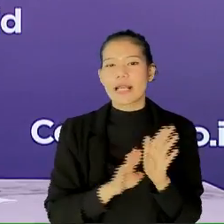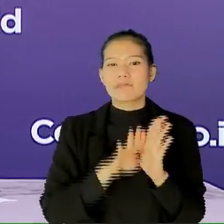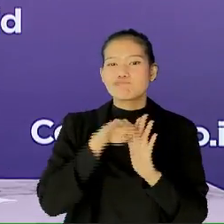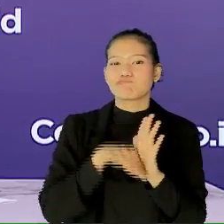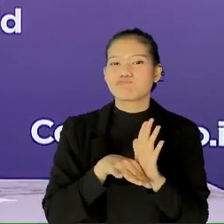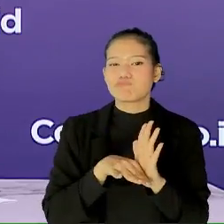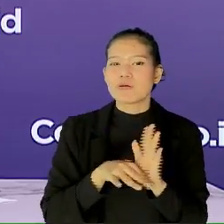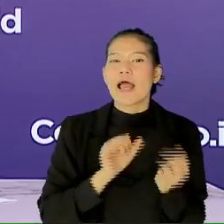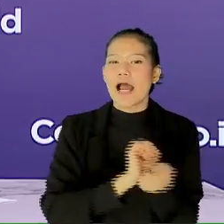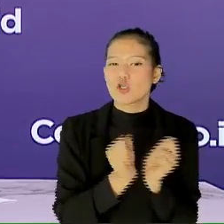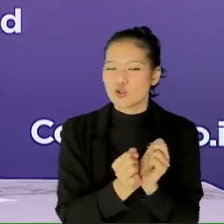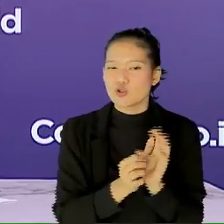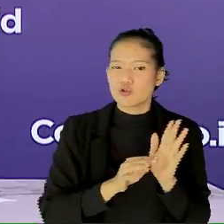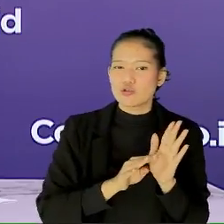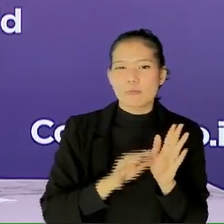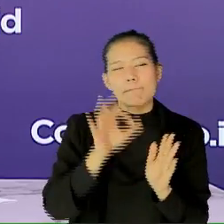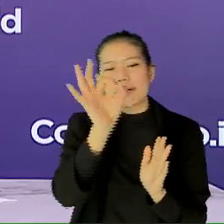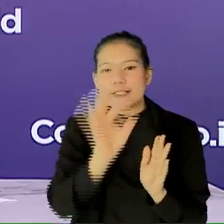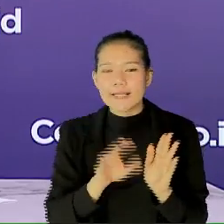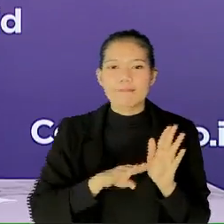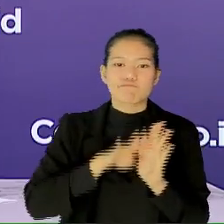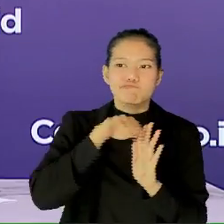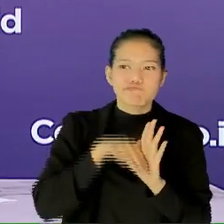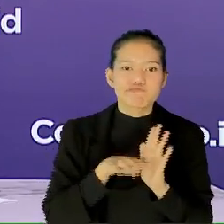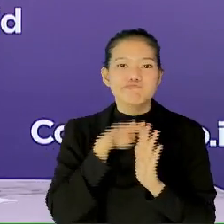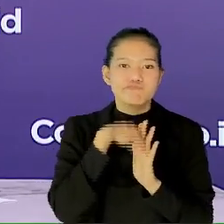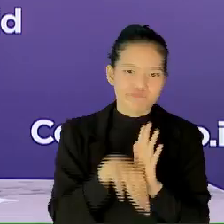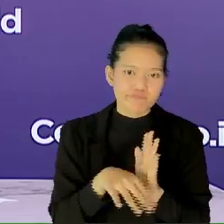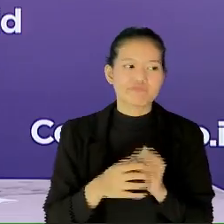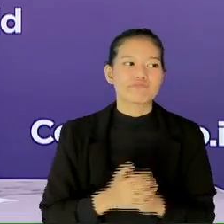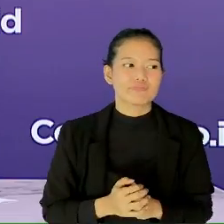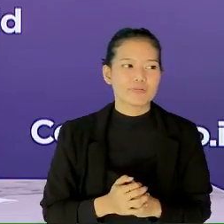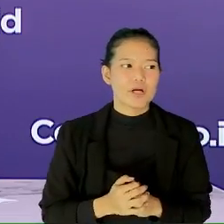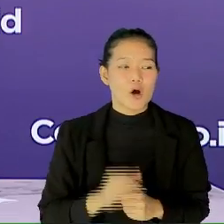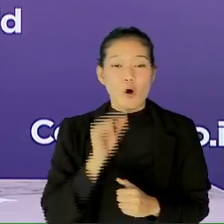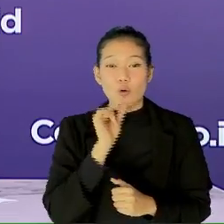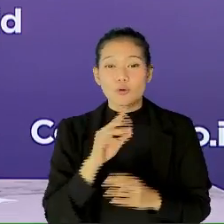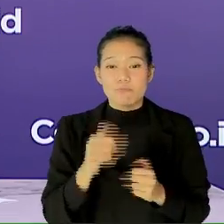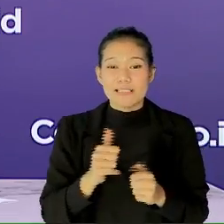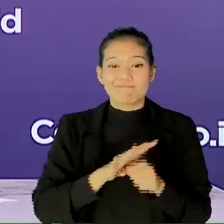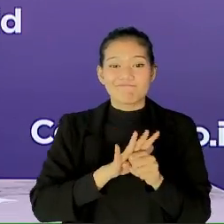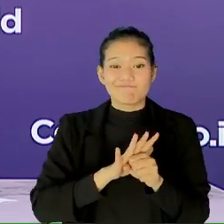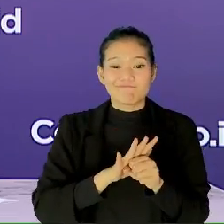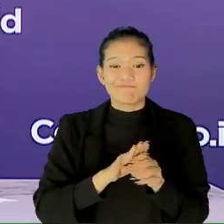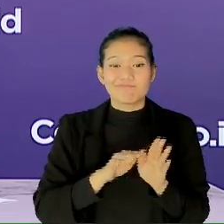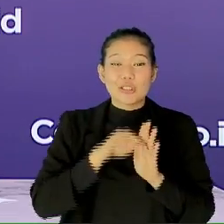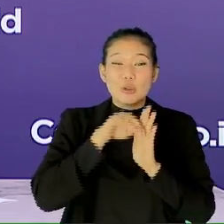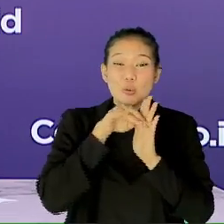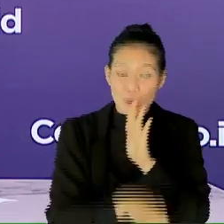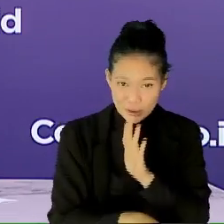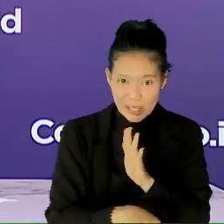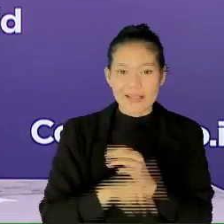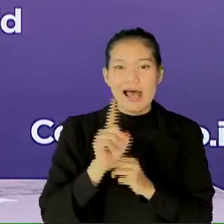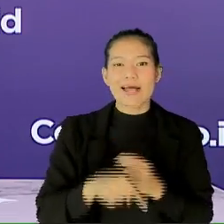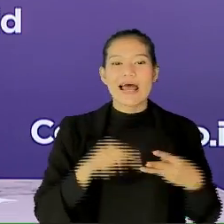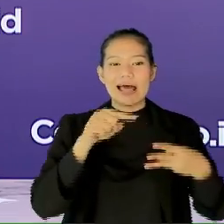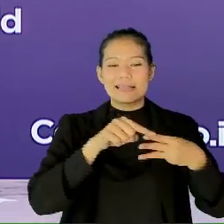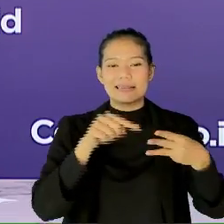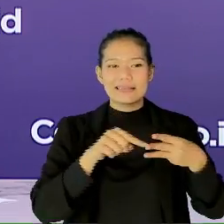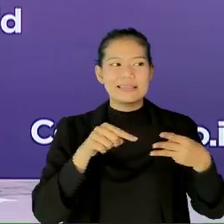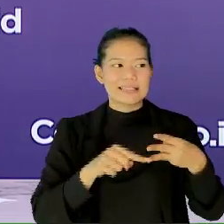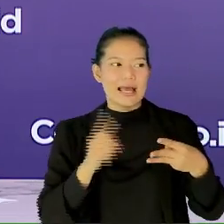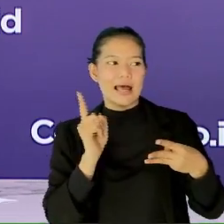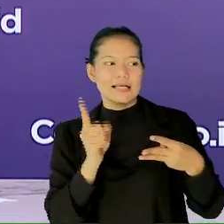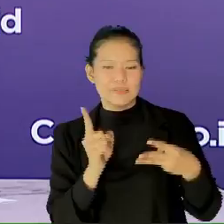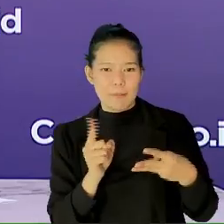health response per region. And to determine transmission rate indicators, 3 aspects are taken